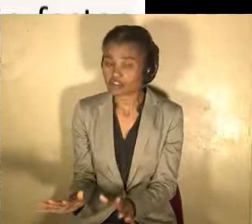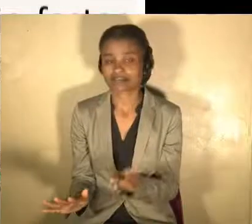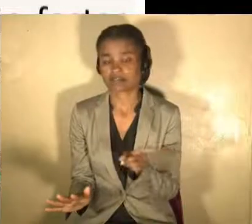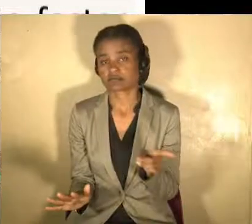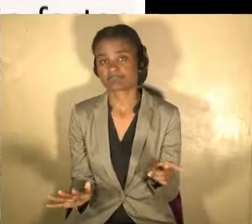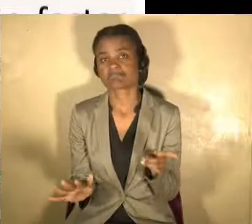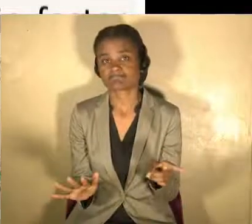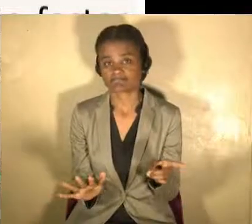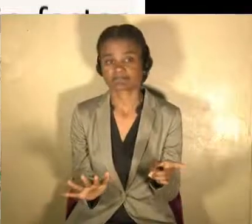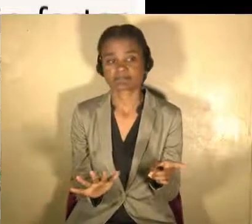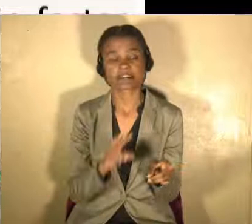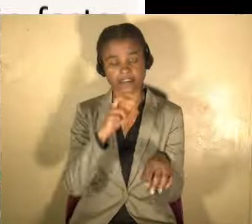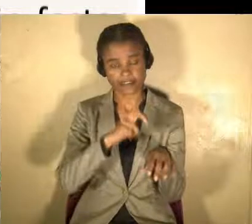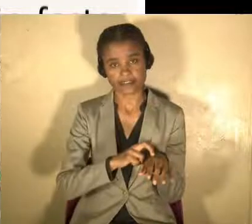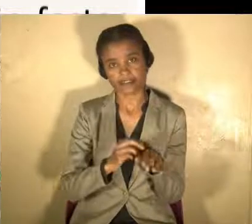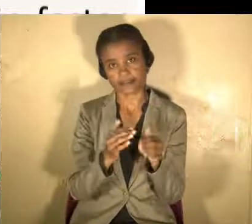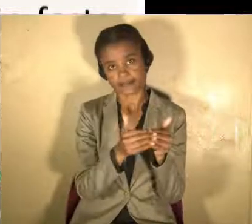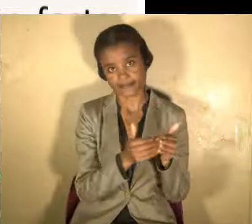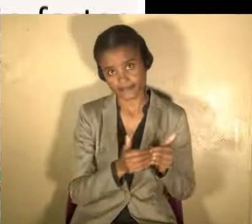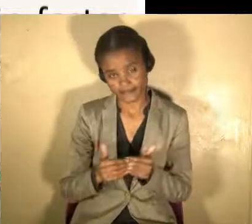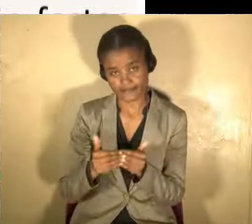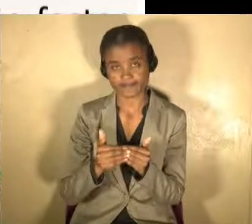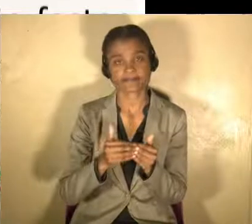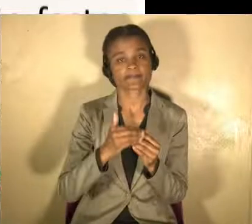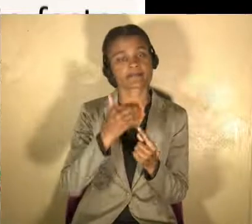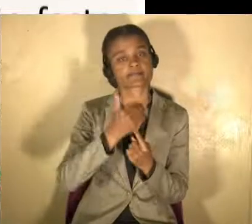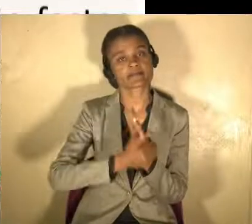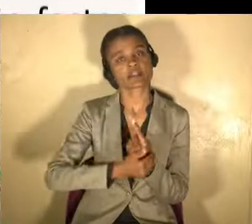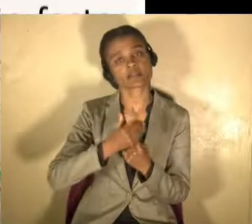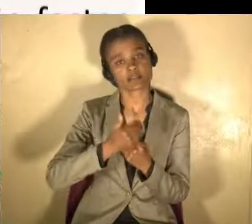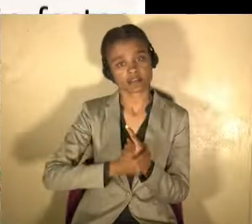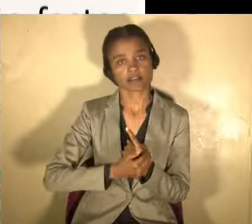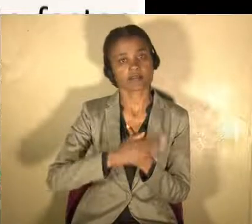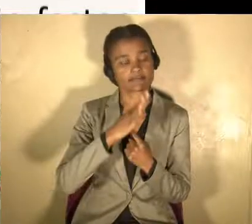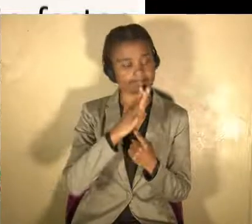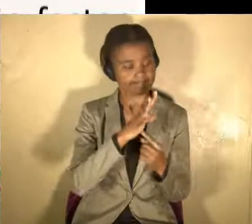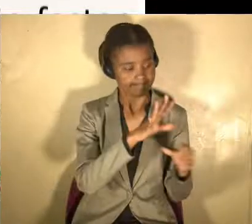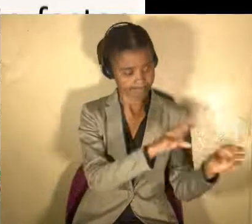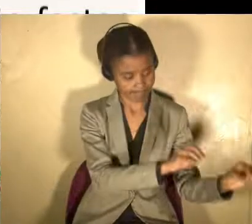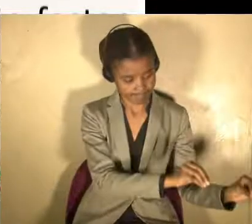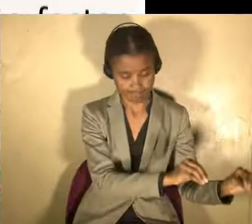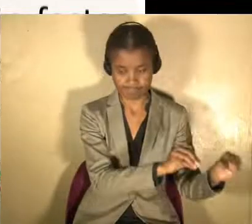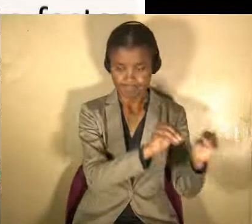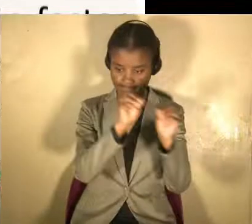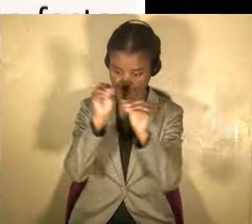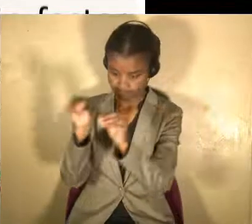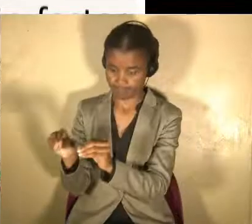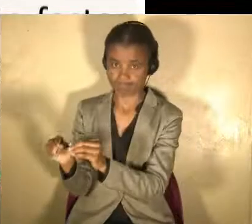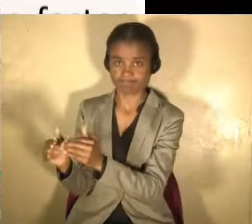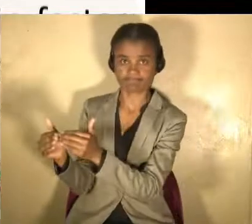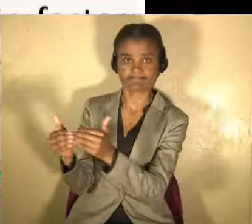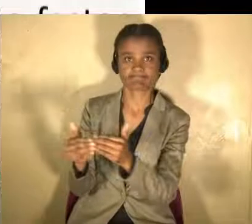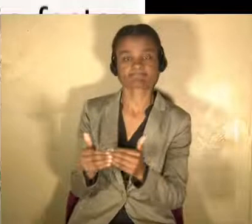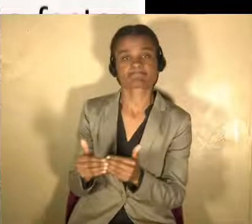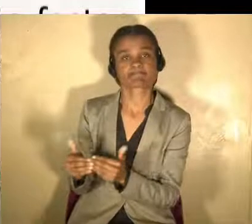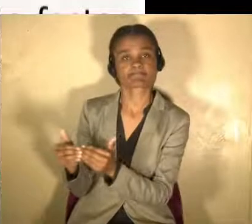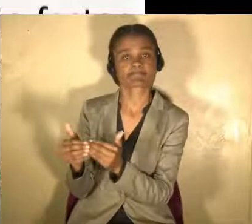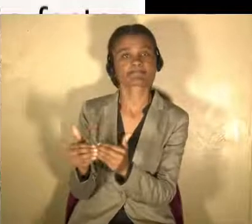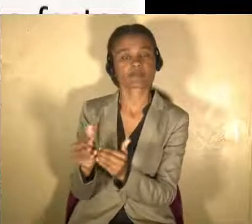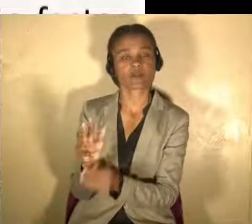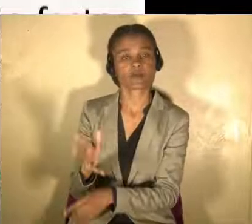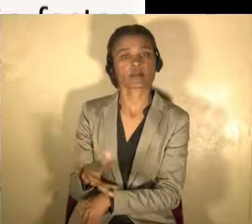be found to be in need of care and protection, and that child may be placed in foster care or any other form